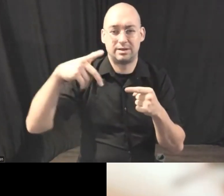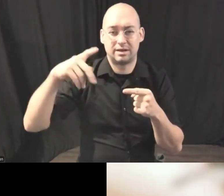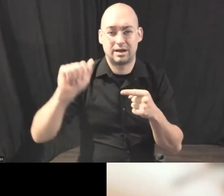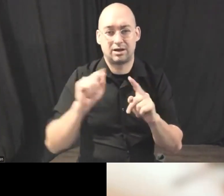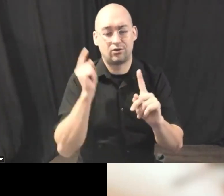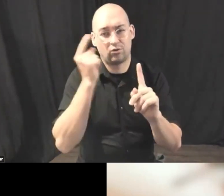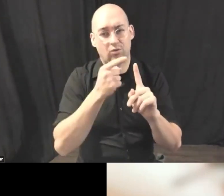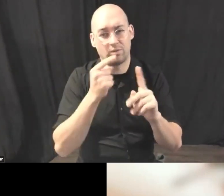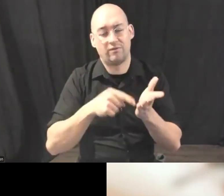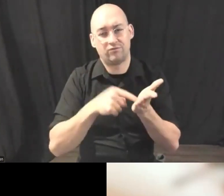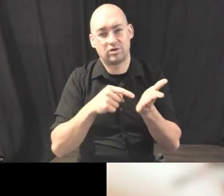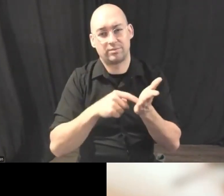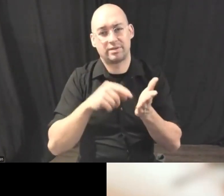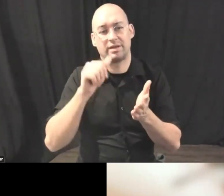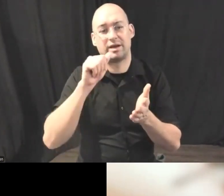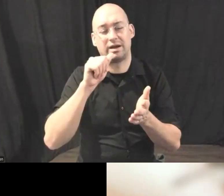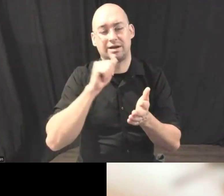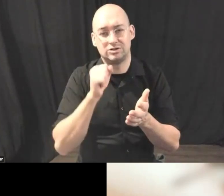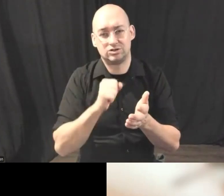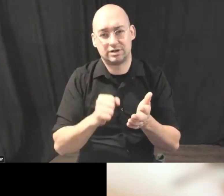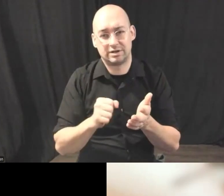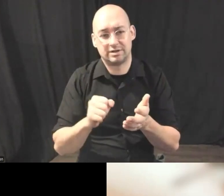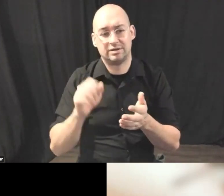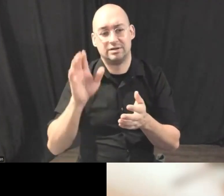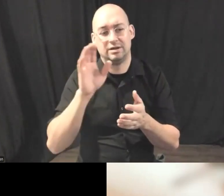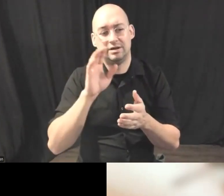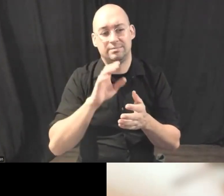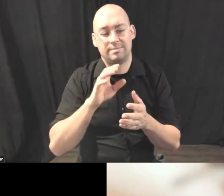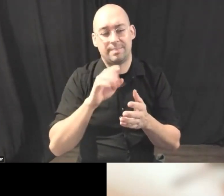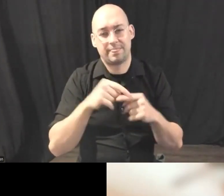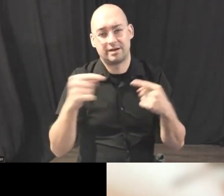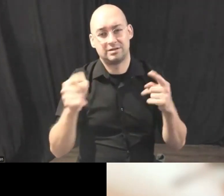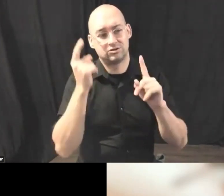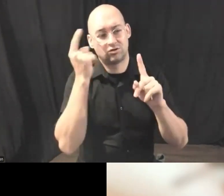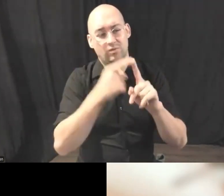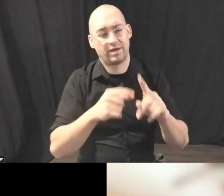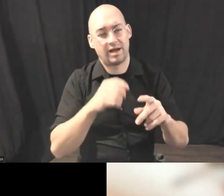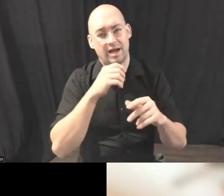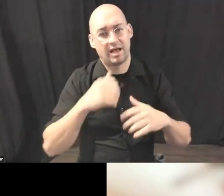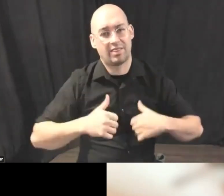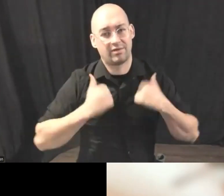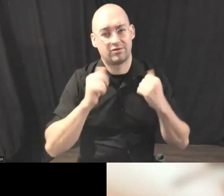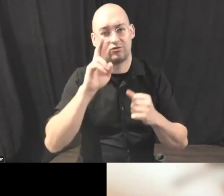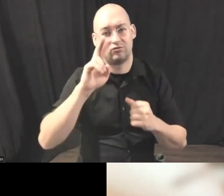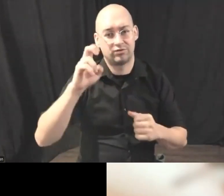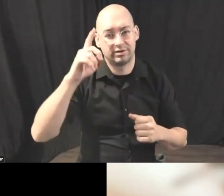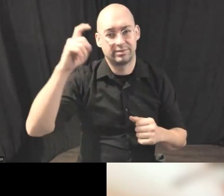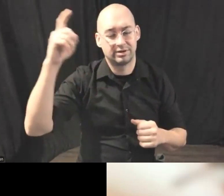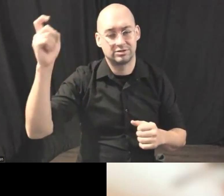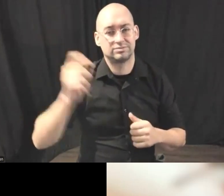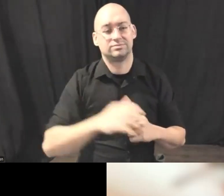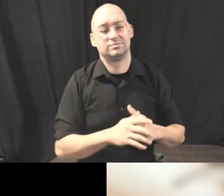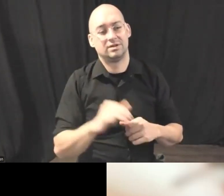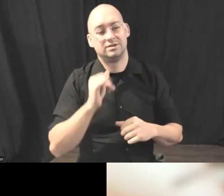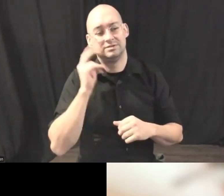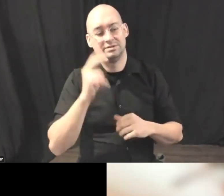of affording aging, and antithetical to the goal of health reimagined. So it's sort of, we see share of cost